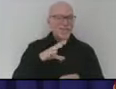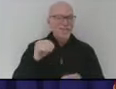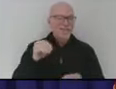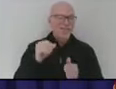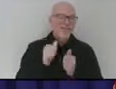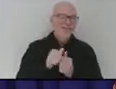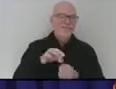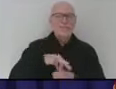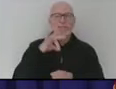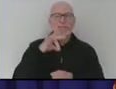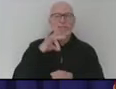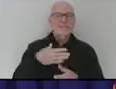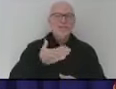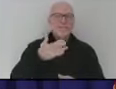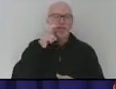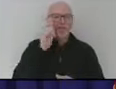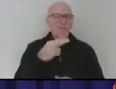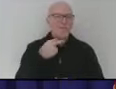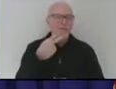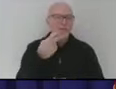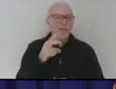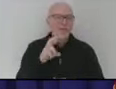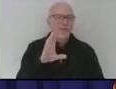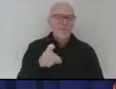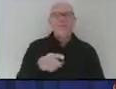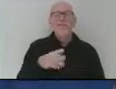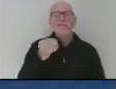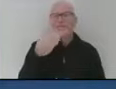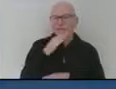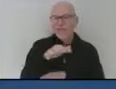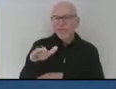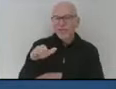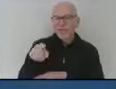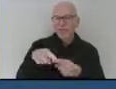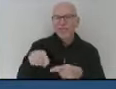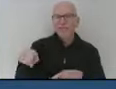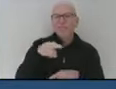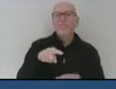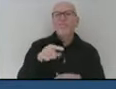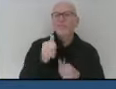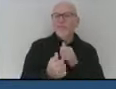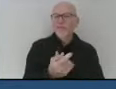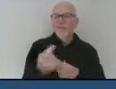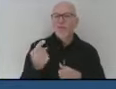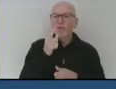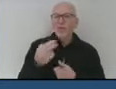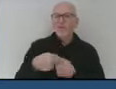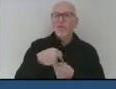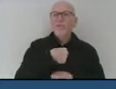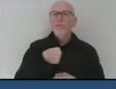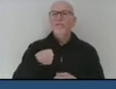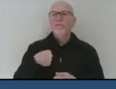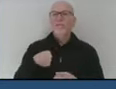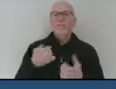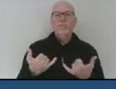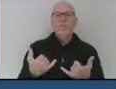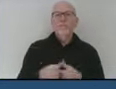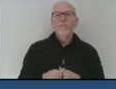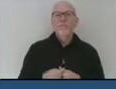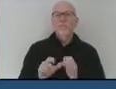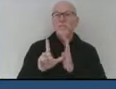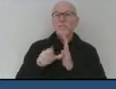Good to hear your voice, Dr. Box, and good afternoon to everyone that's joining us today. Later